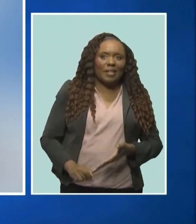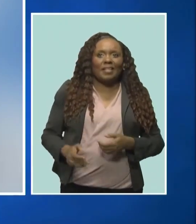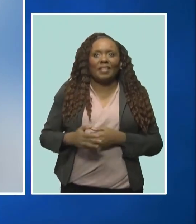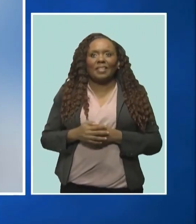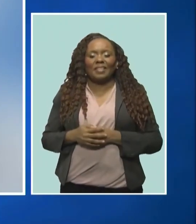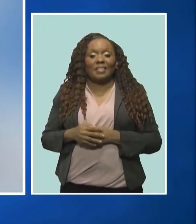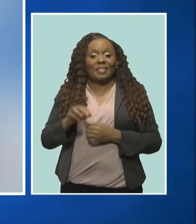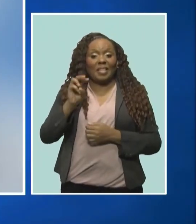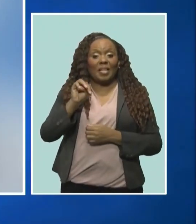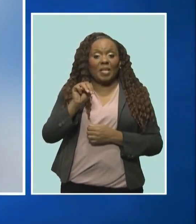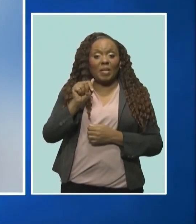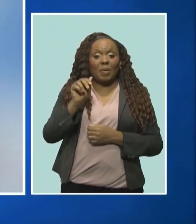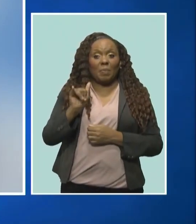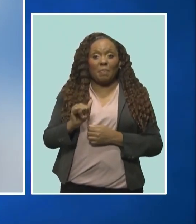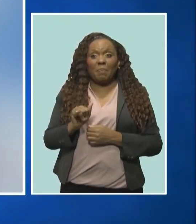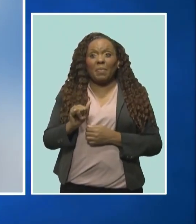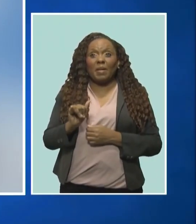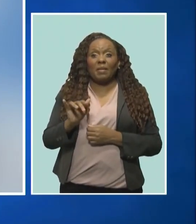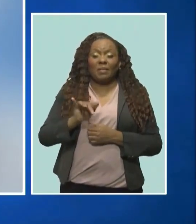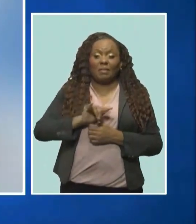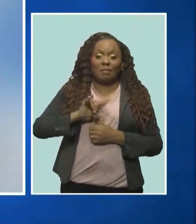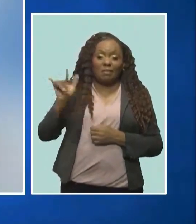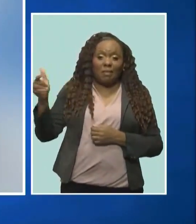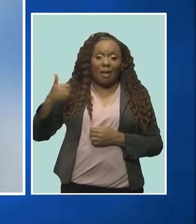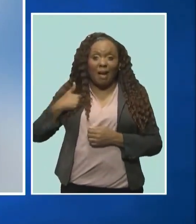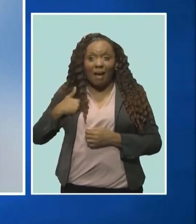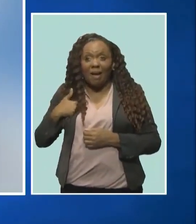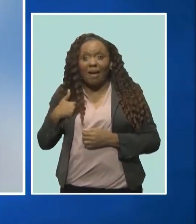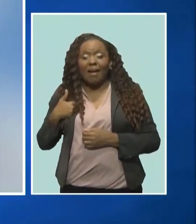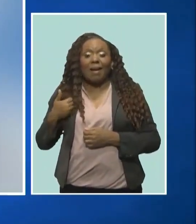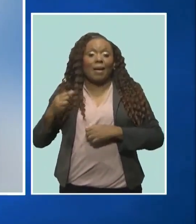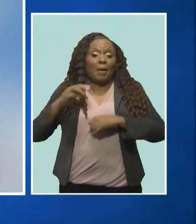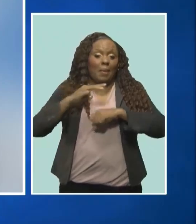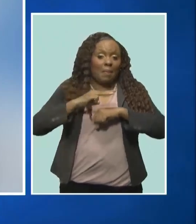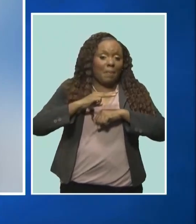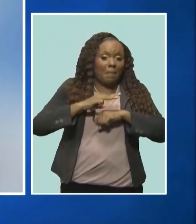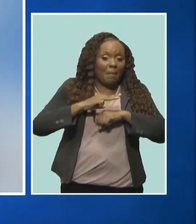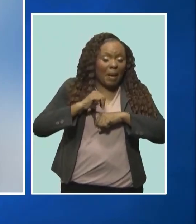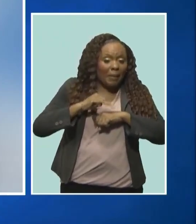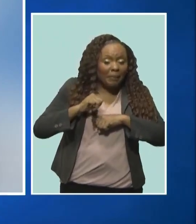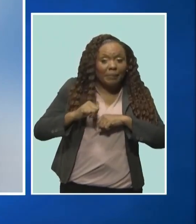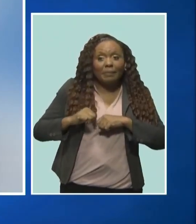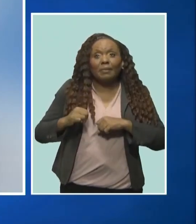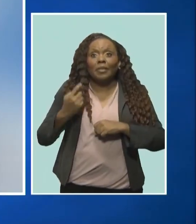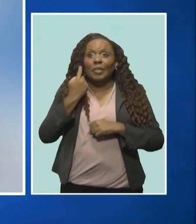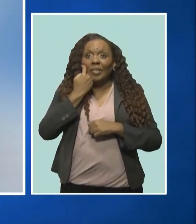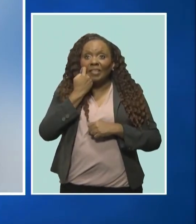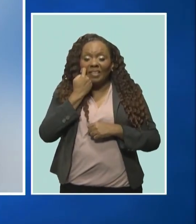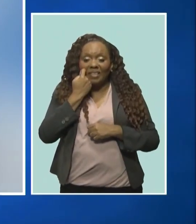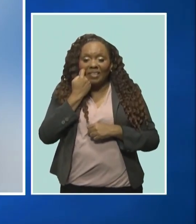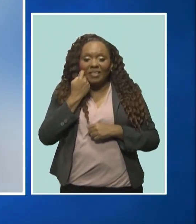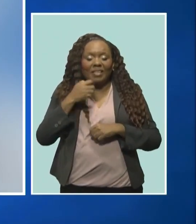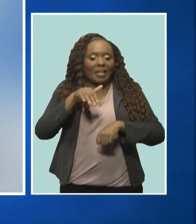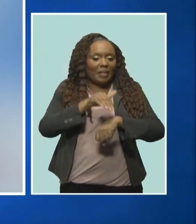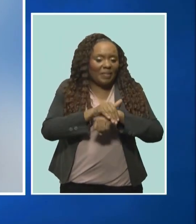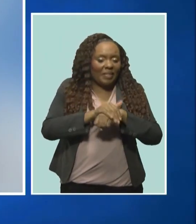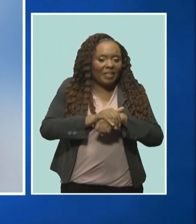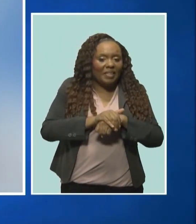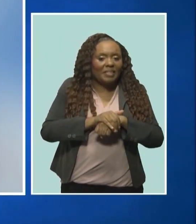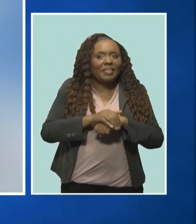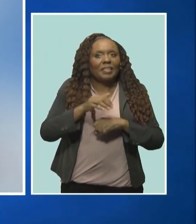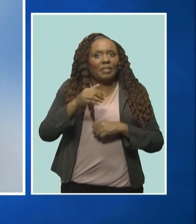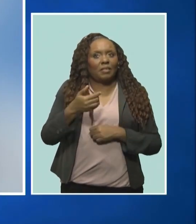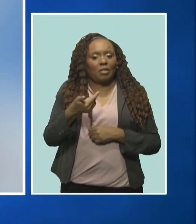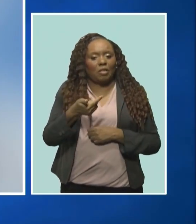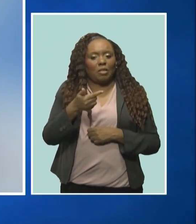since May and has been to the Canadian Grand Prix, the Miami Grand Prix, the recently concluded British Grand Prix,